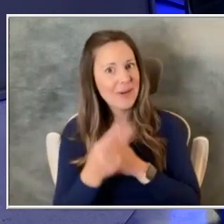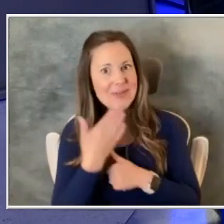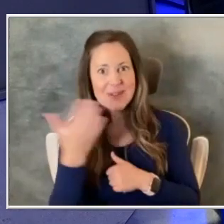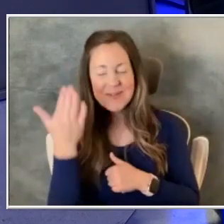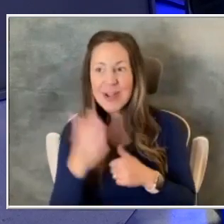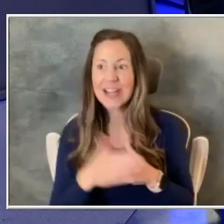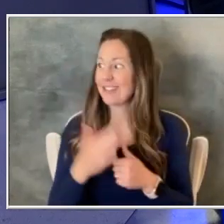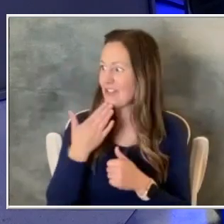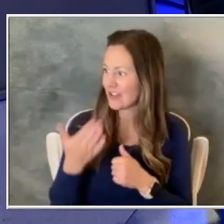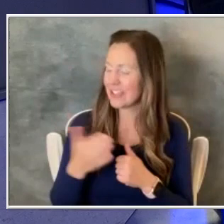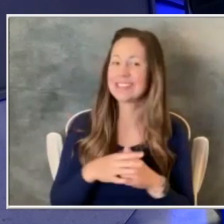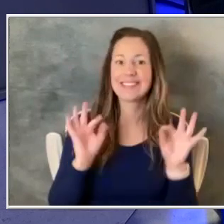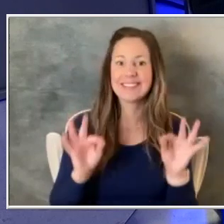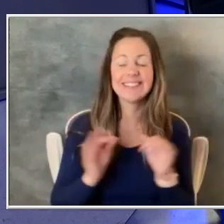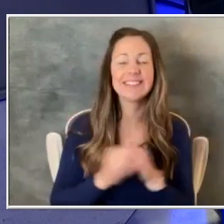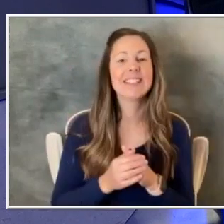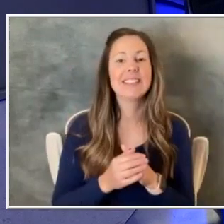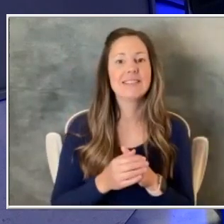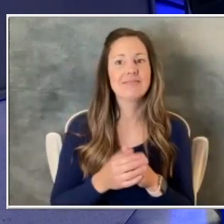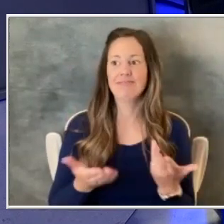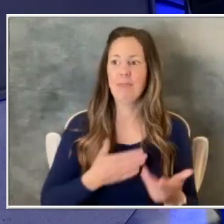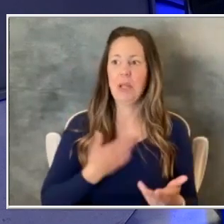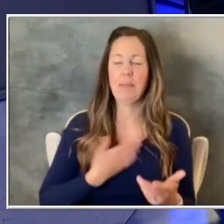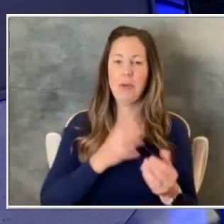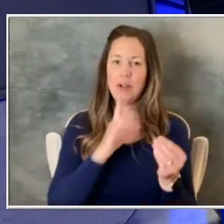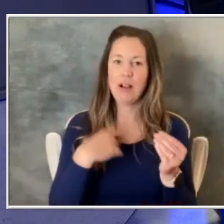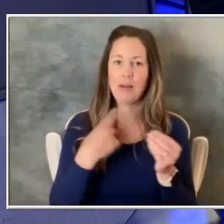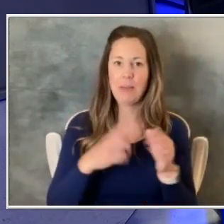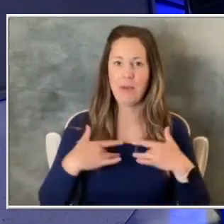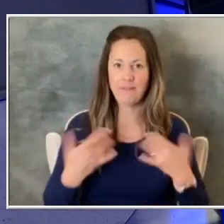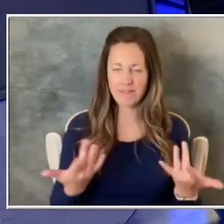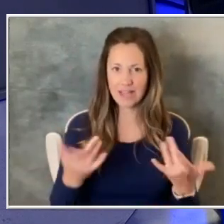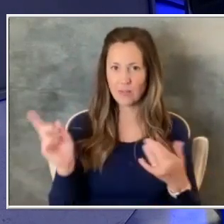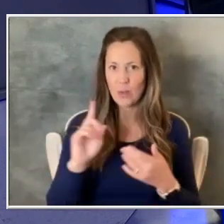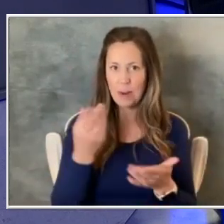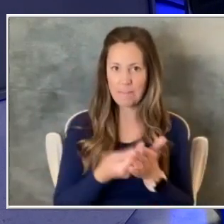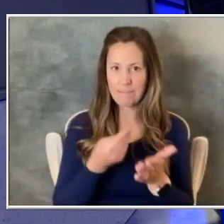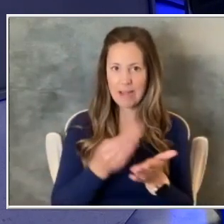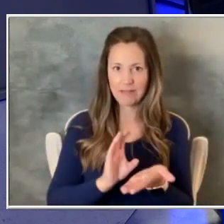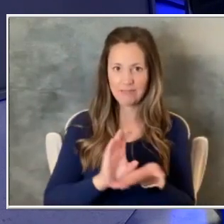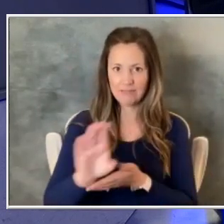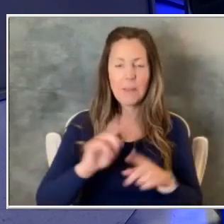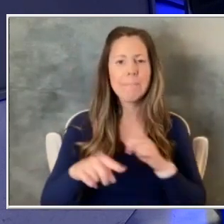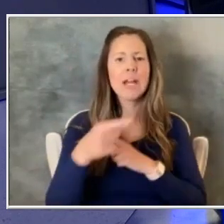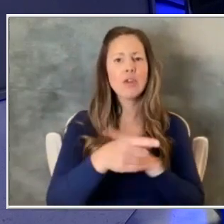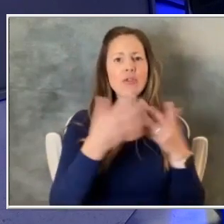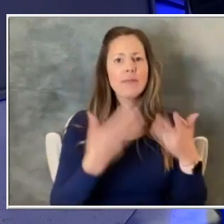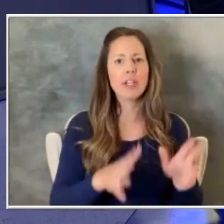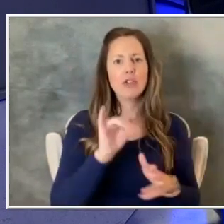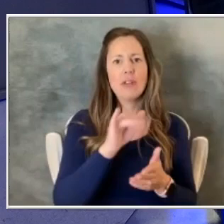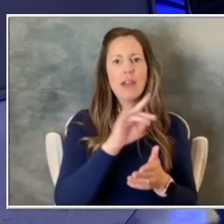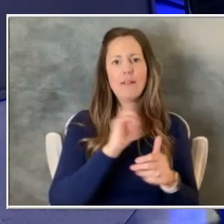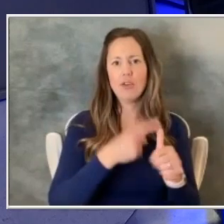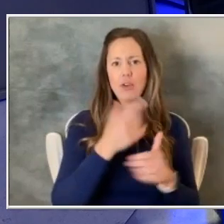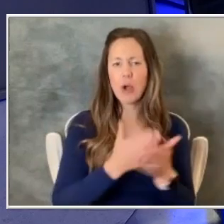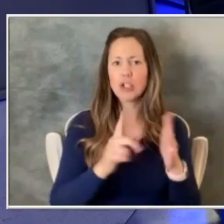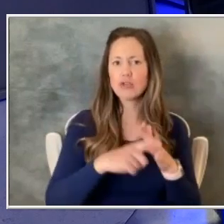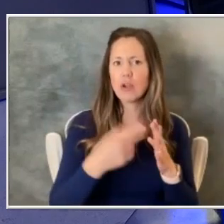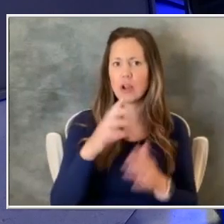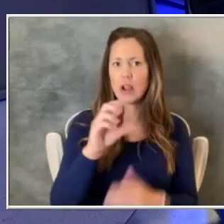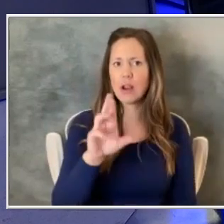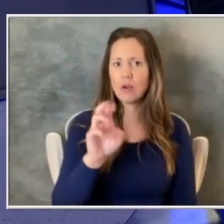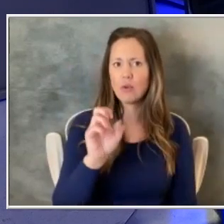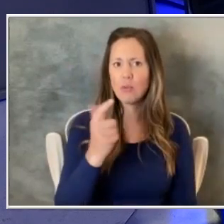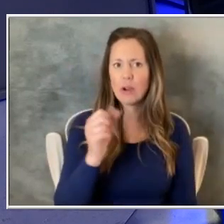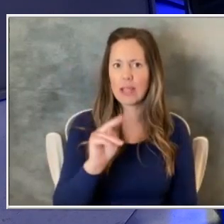us to talk about this event and where these funds are going. But Michael, you completed this first leg and started in Oregon and then ended